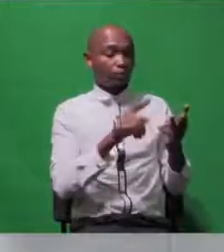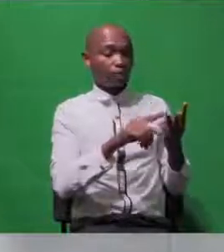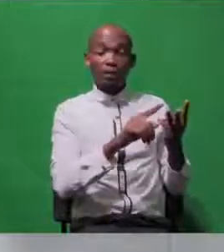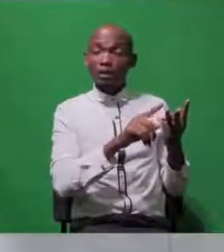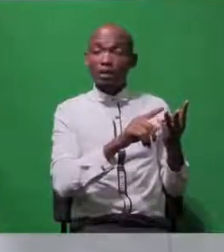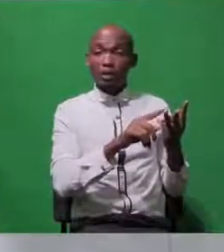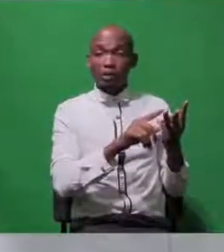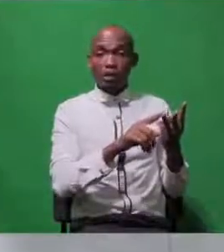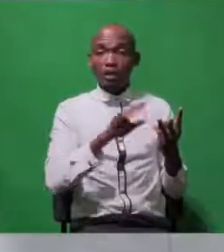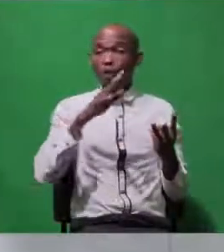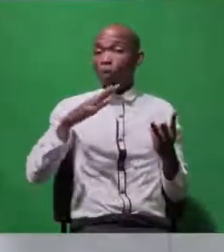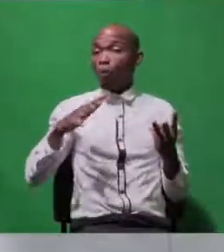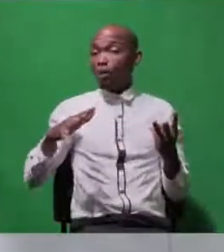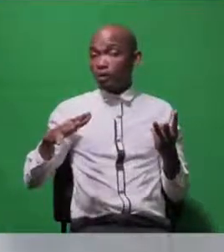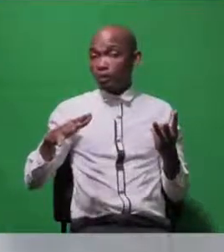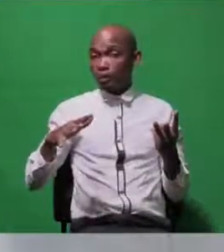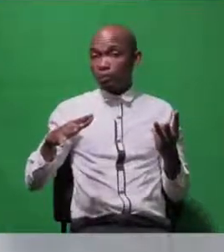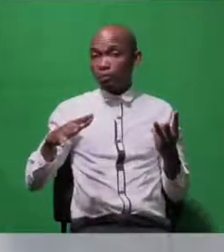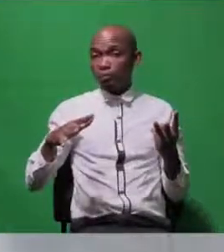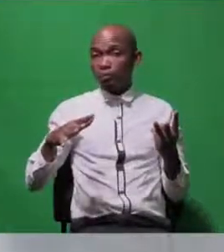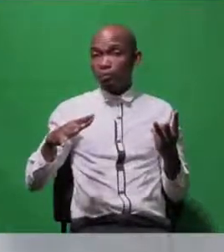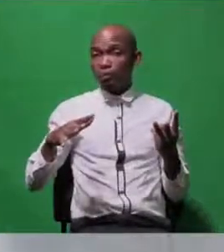And water